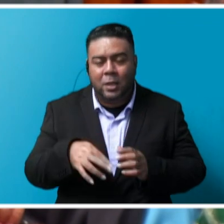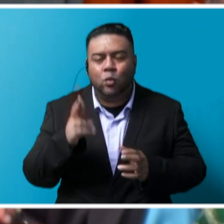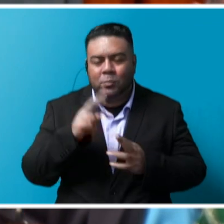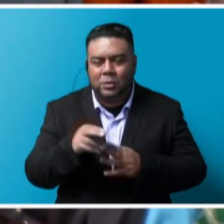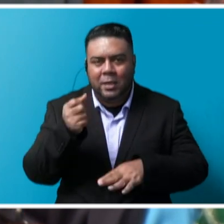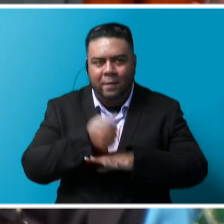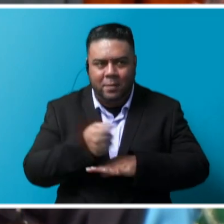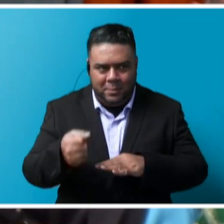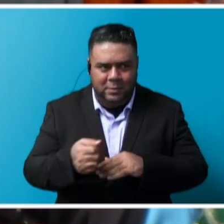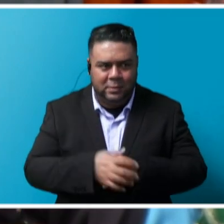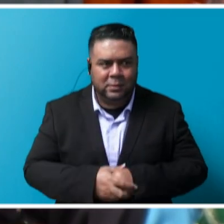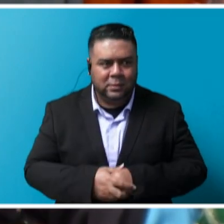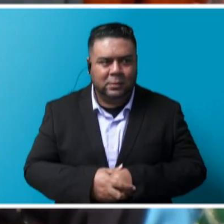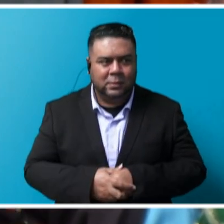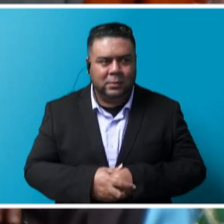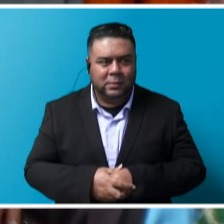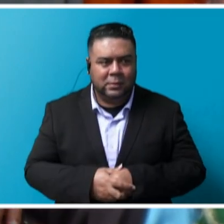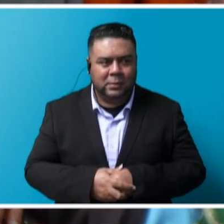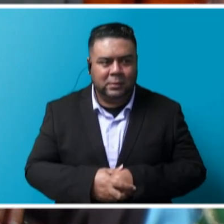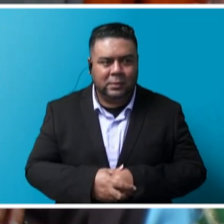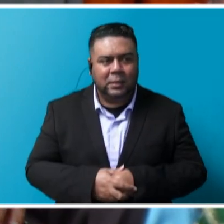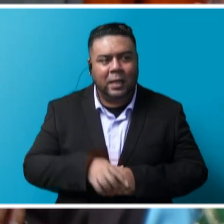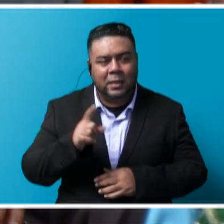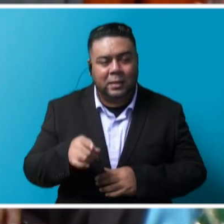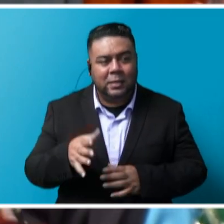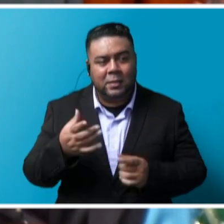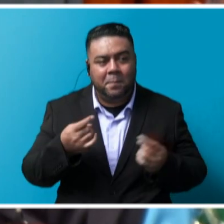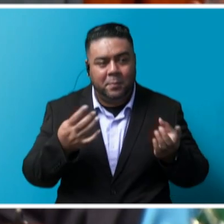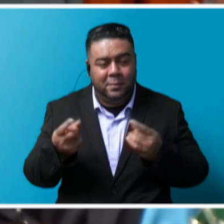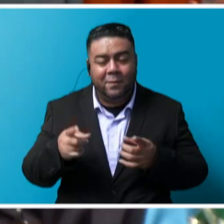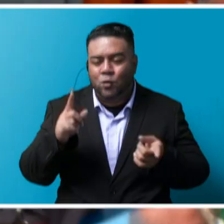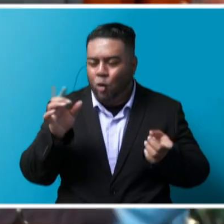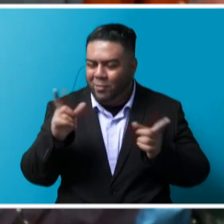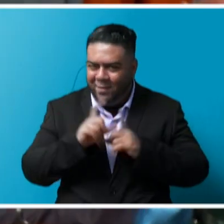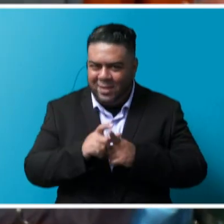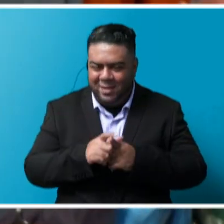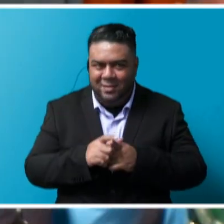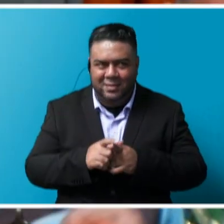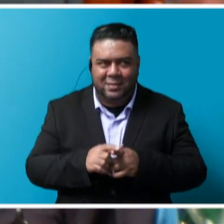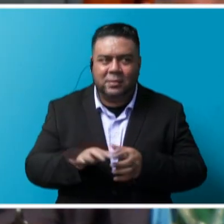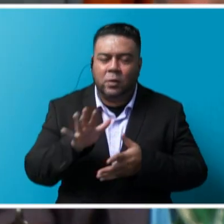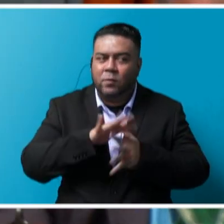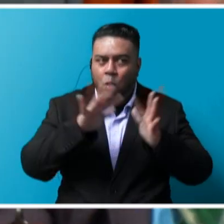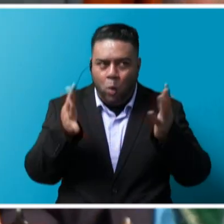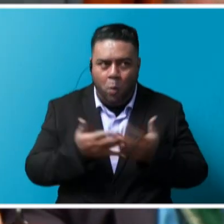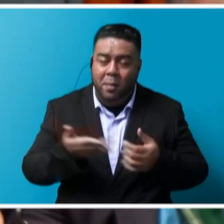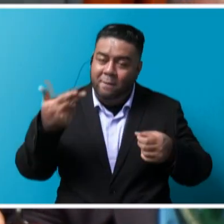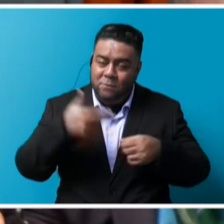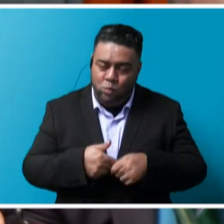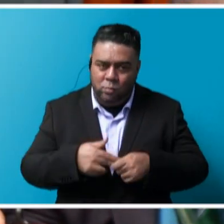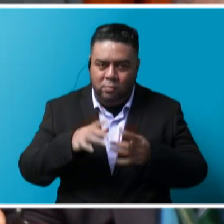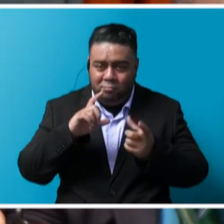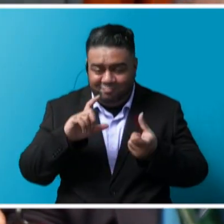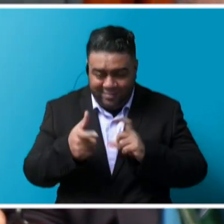government. This is a responsible budget prepared in difficult circumstances due to the global fuel crisis as well